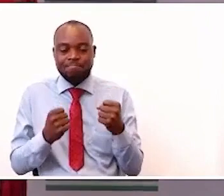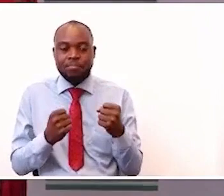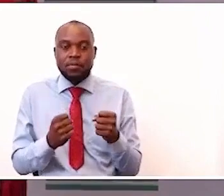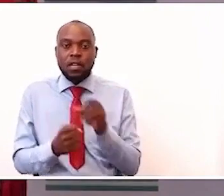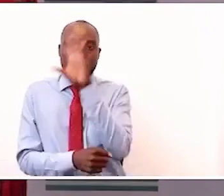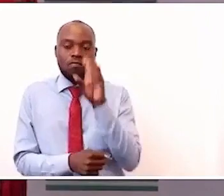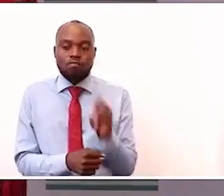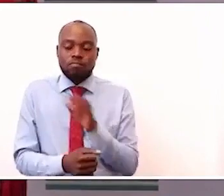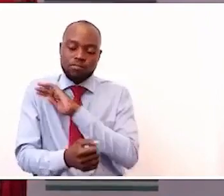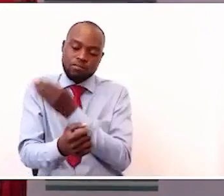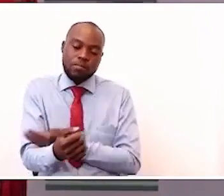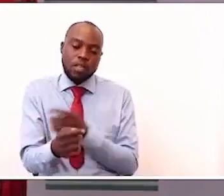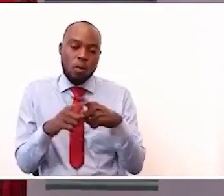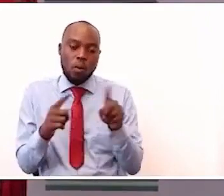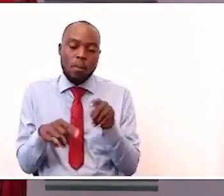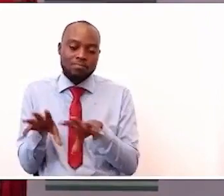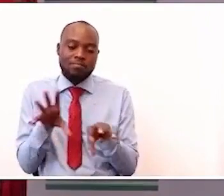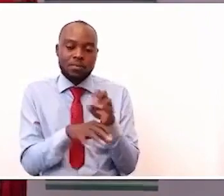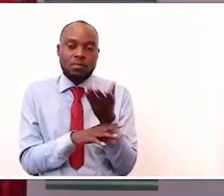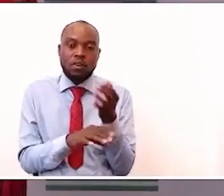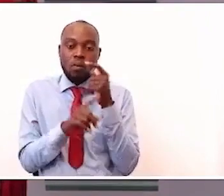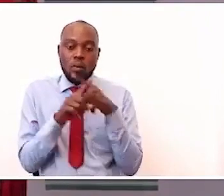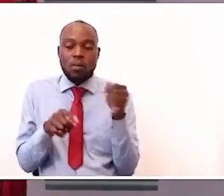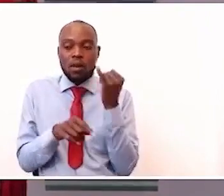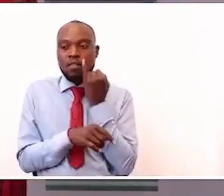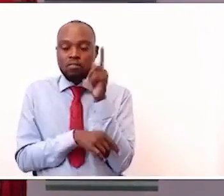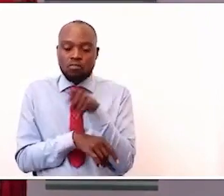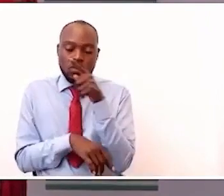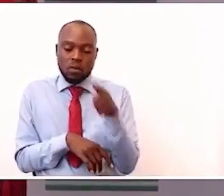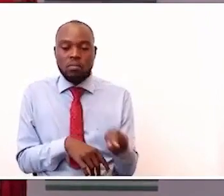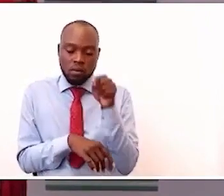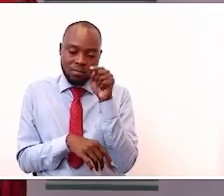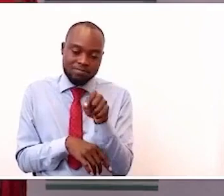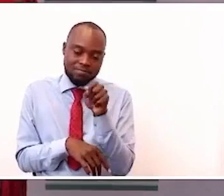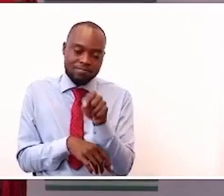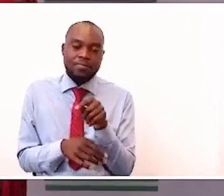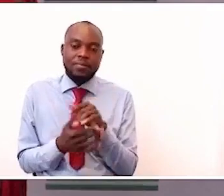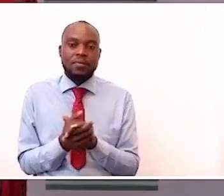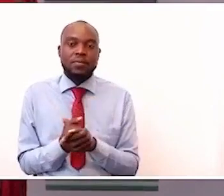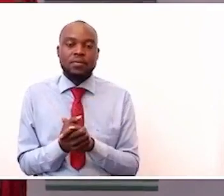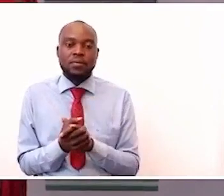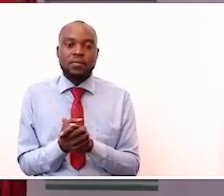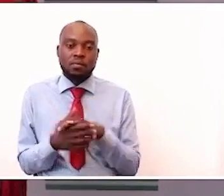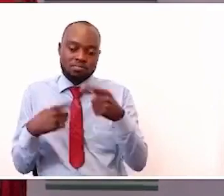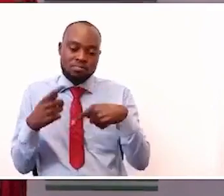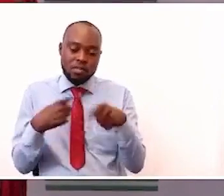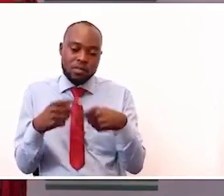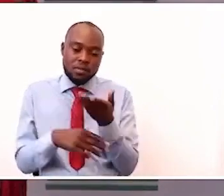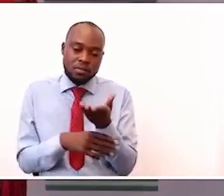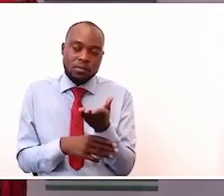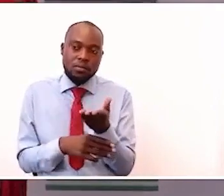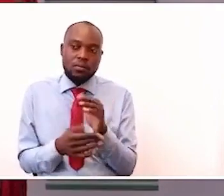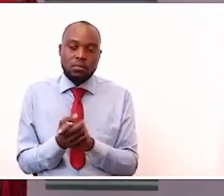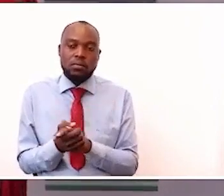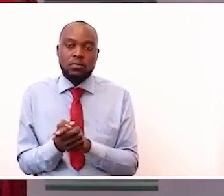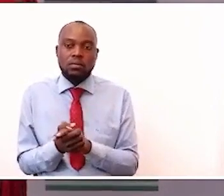you know, to mobilize resources. But if you fail on this structural process that leads you